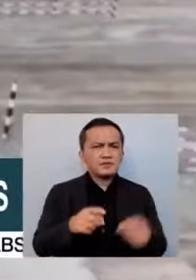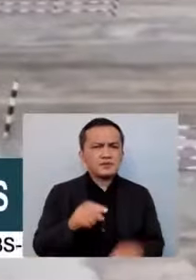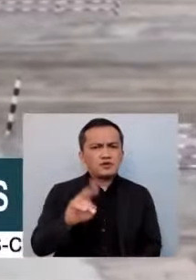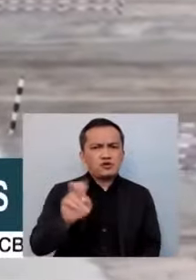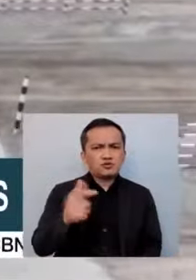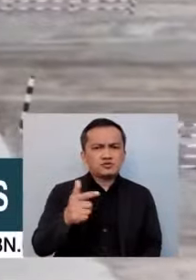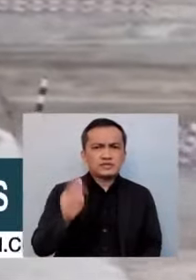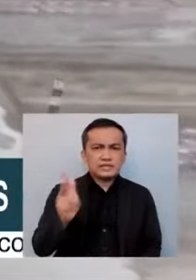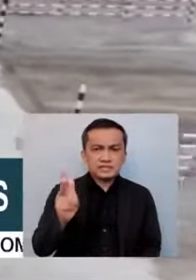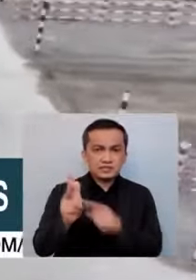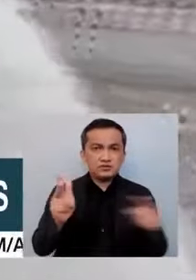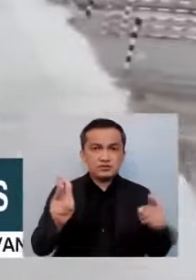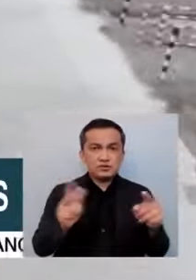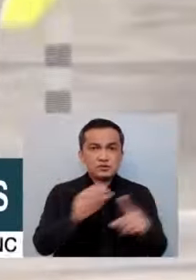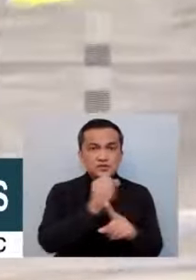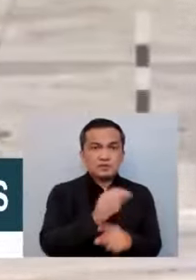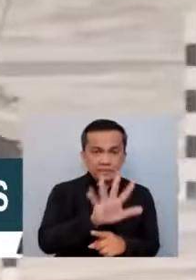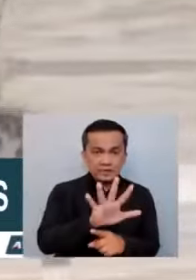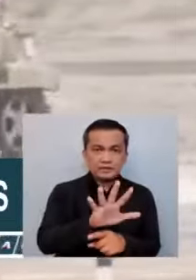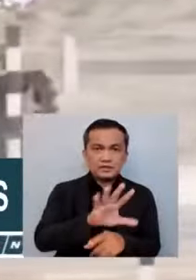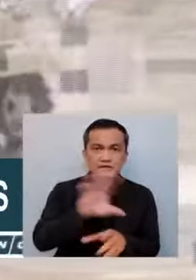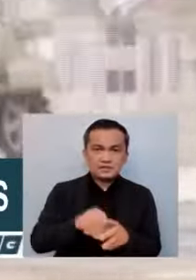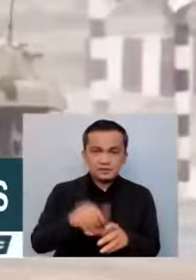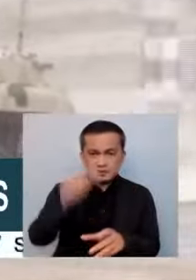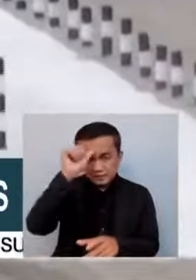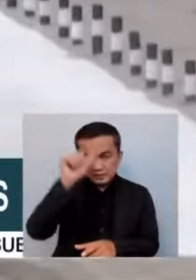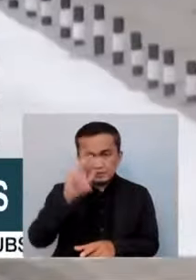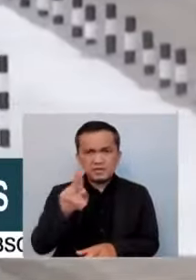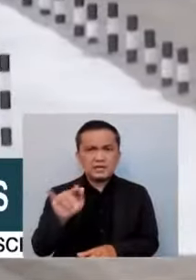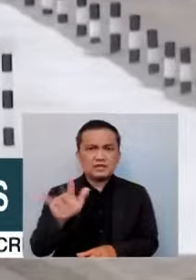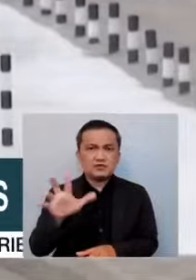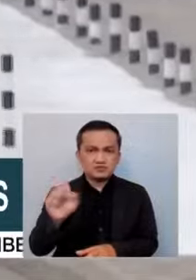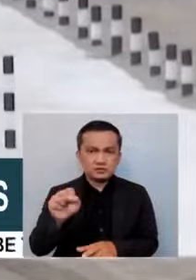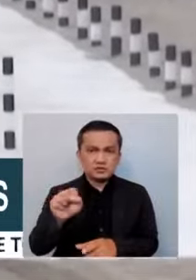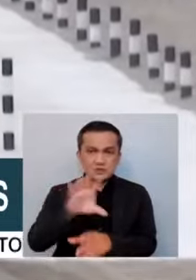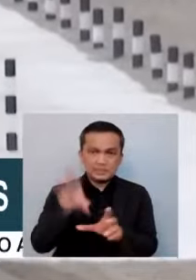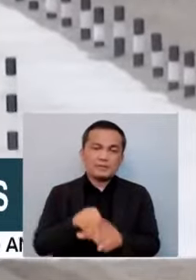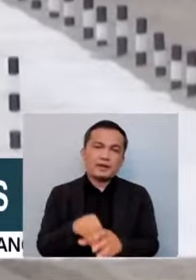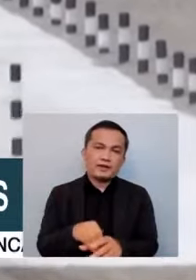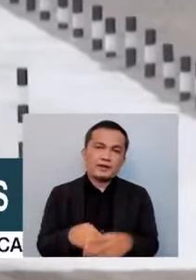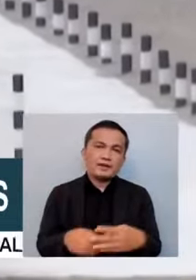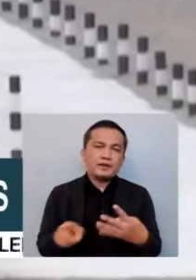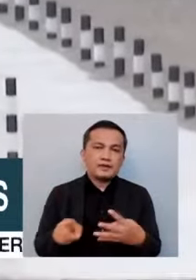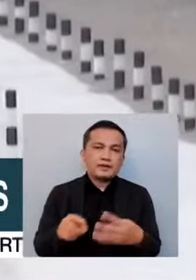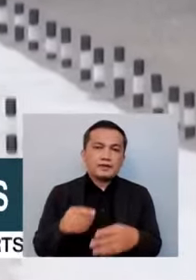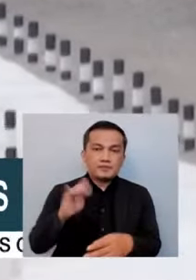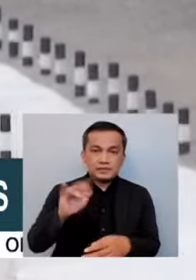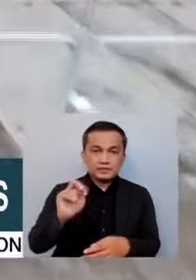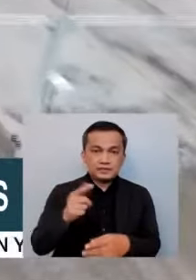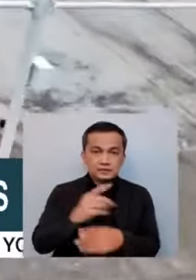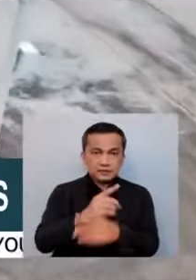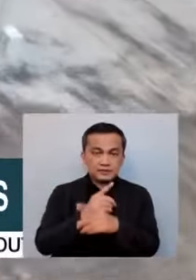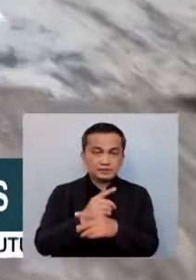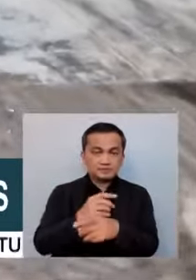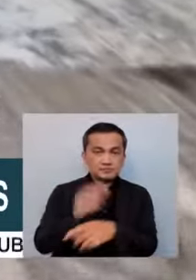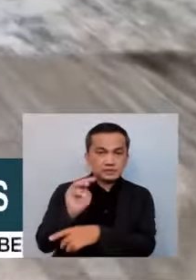5. Other countries, including India and Belarus, are also taking part. Beijing's defense ministry, however, says its